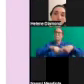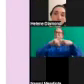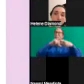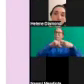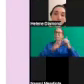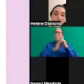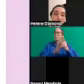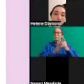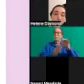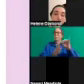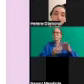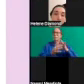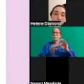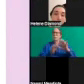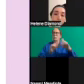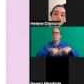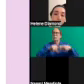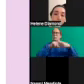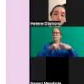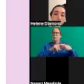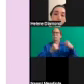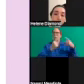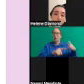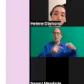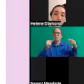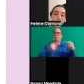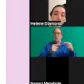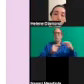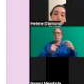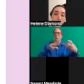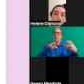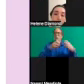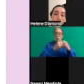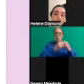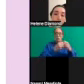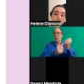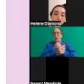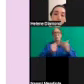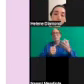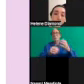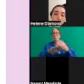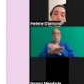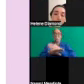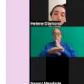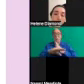at the injury, because really, there's everything before the injury and there's everything after the injury.